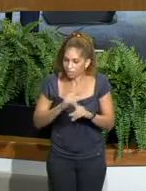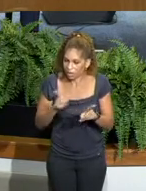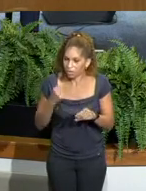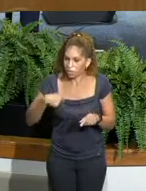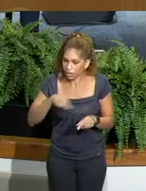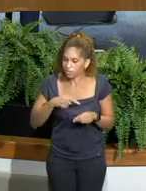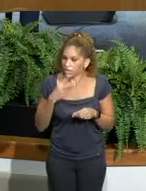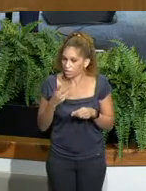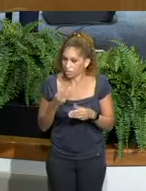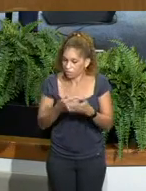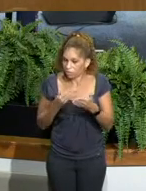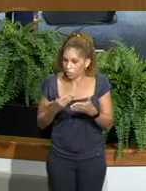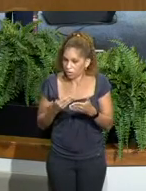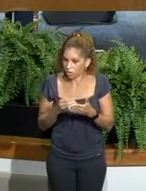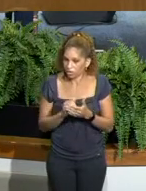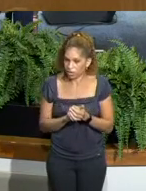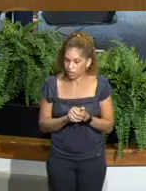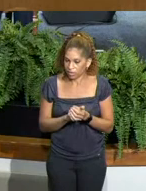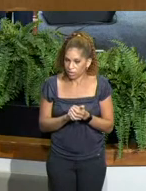before.